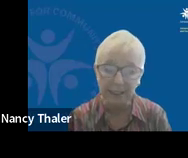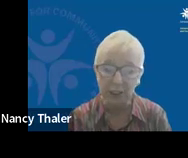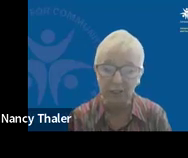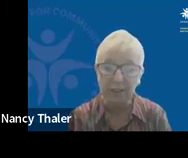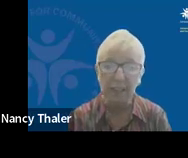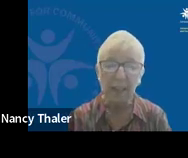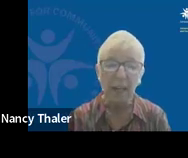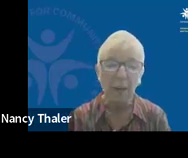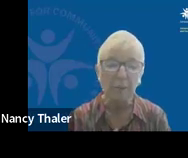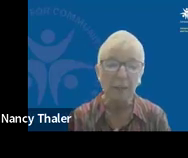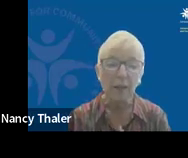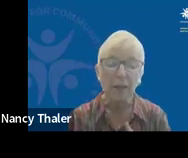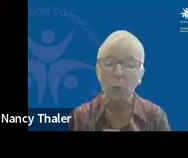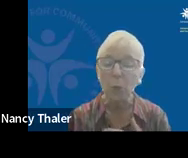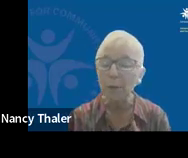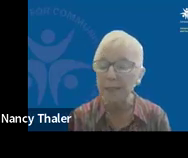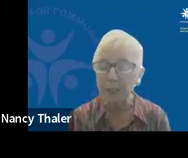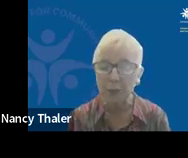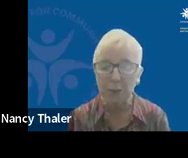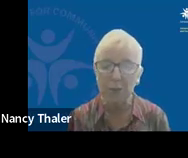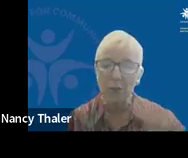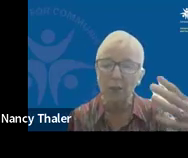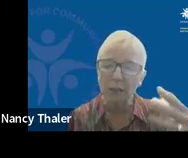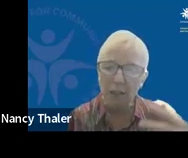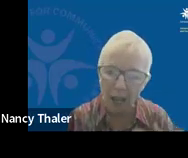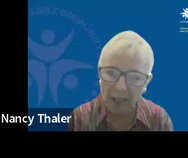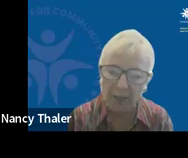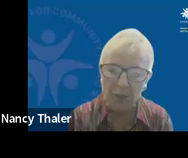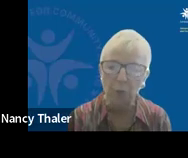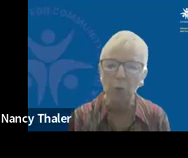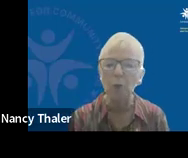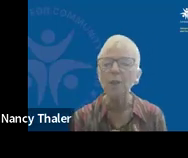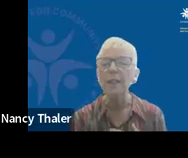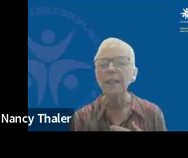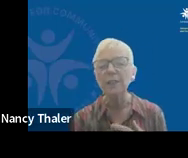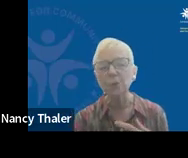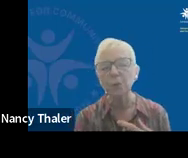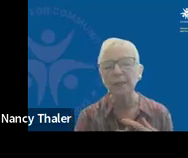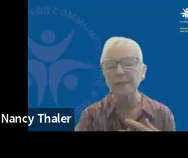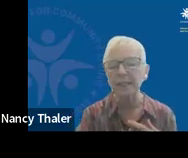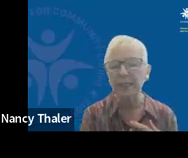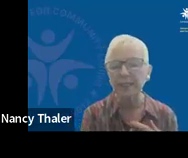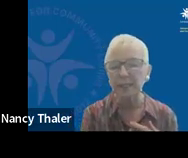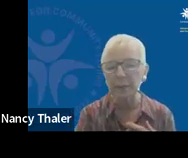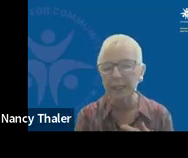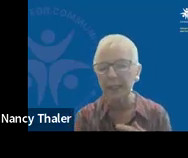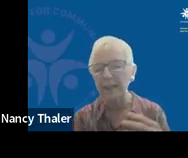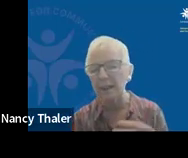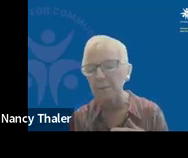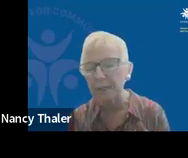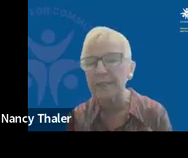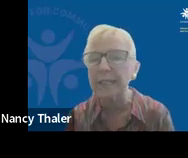access to service, the website transparency. A lot of this rule is really slated to